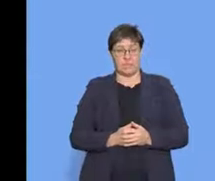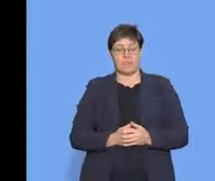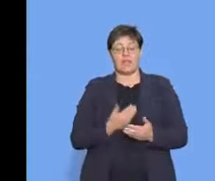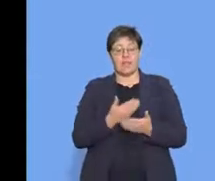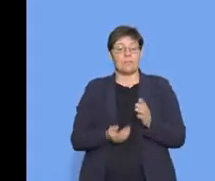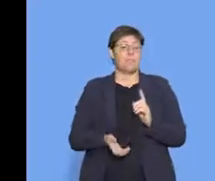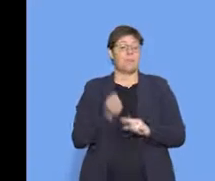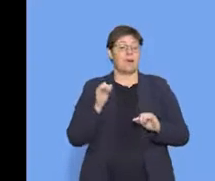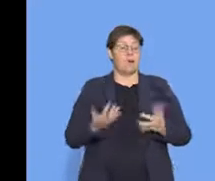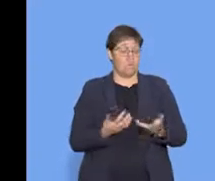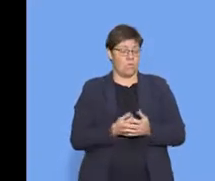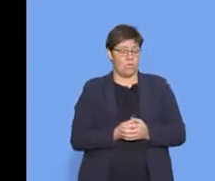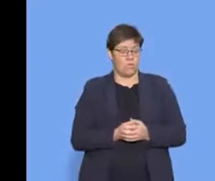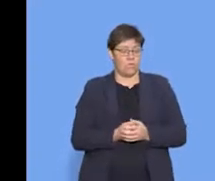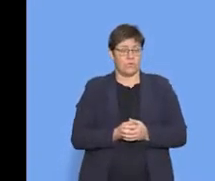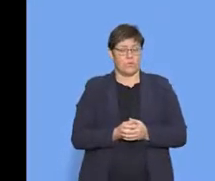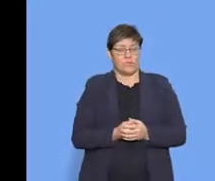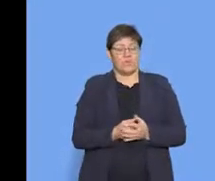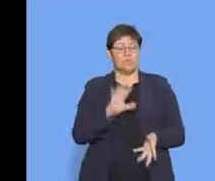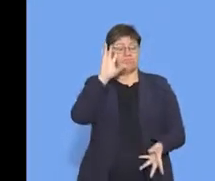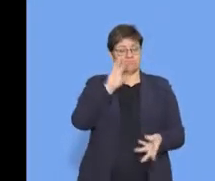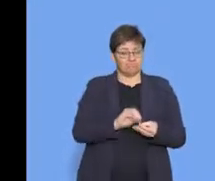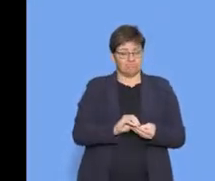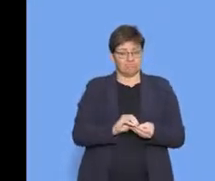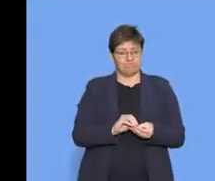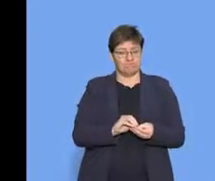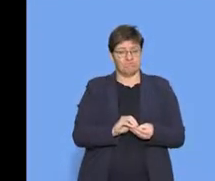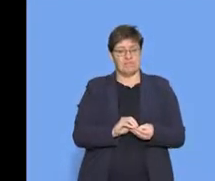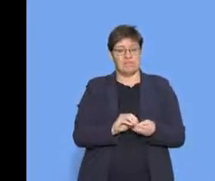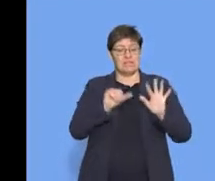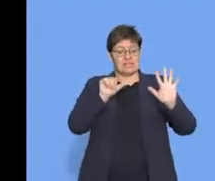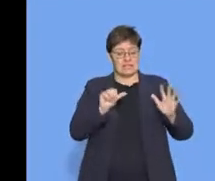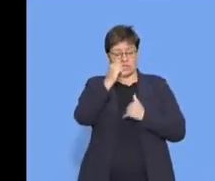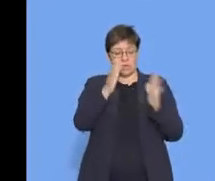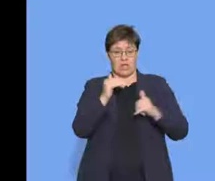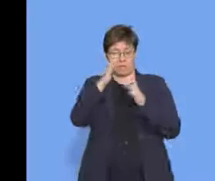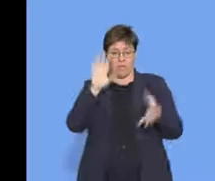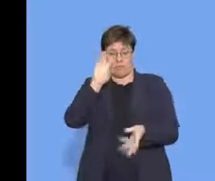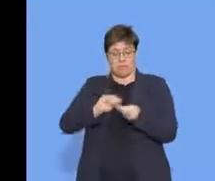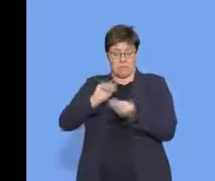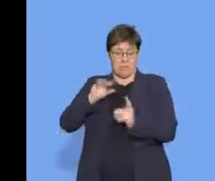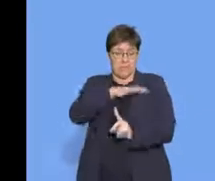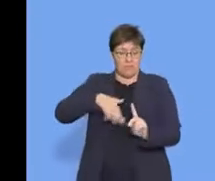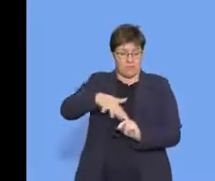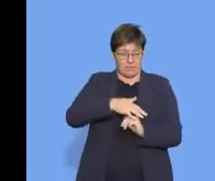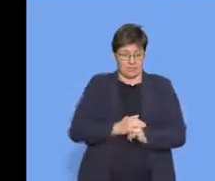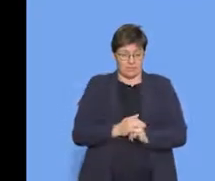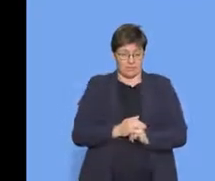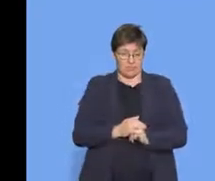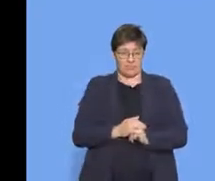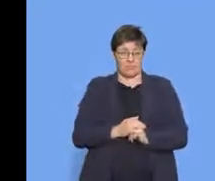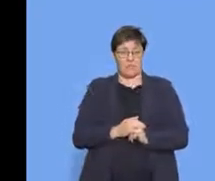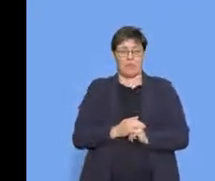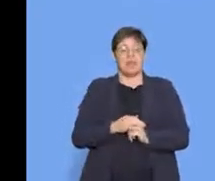cube can be found using the sum of the areas of 6 squares, keeping in mind that a